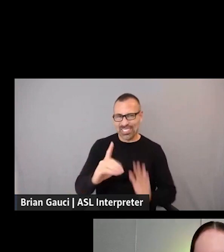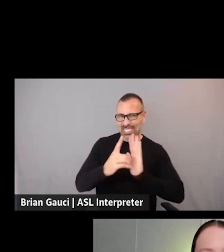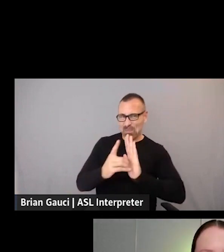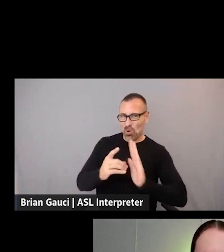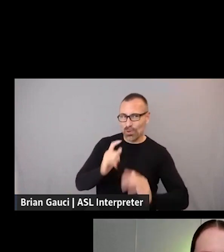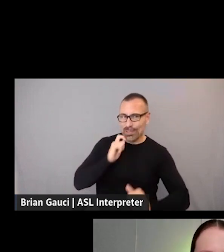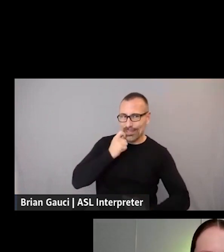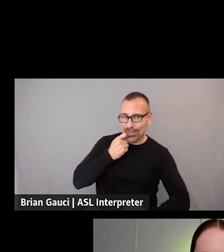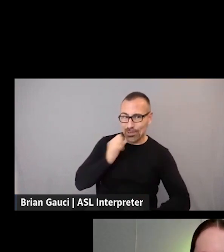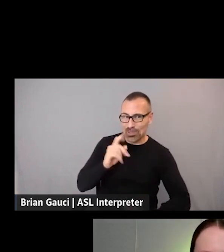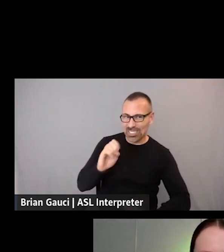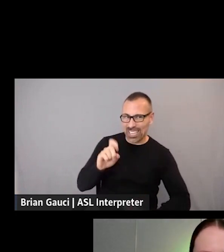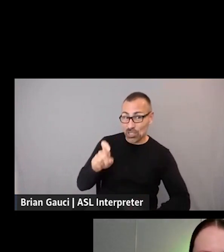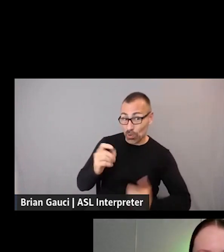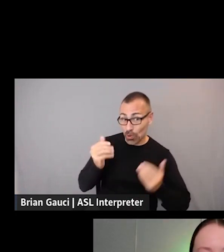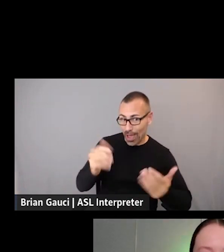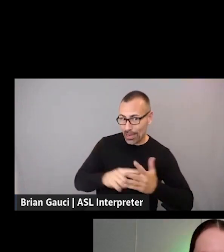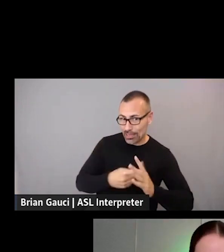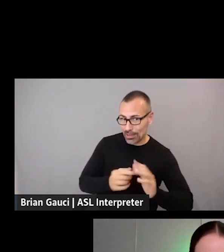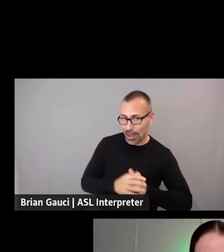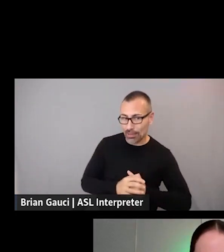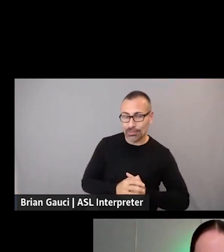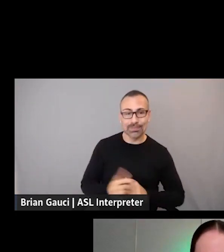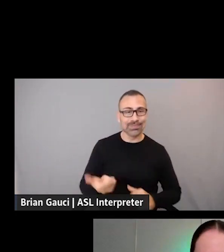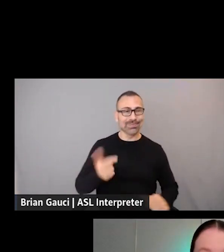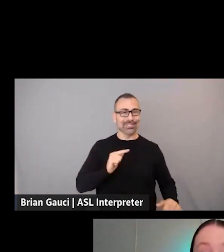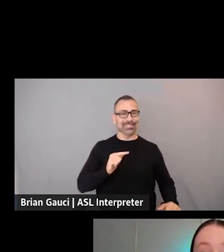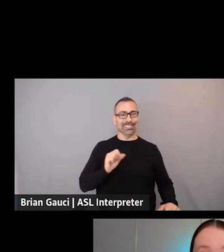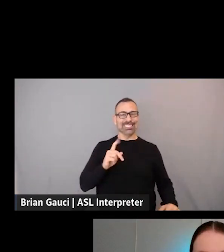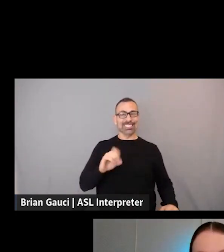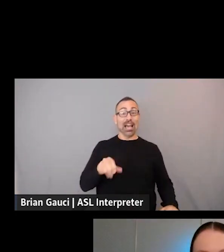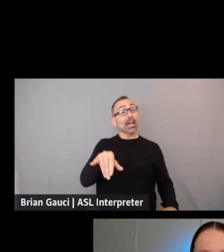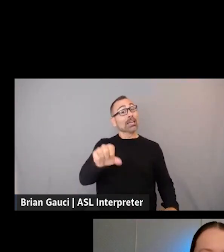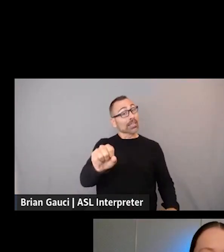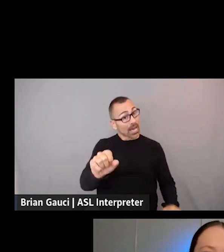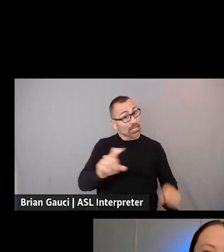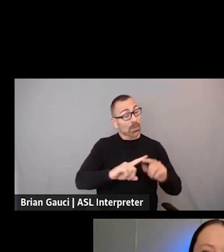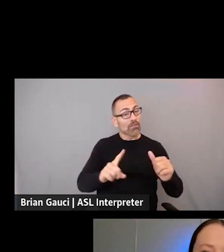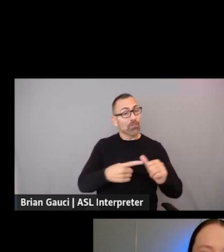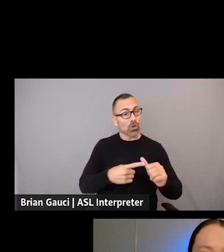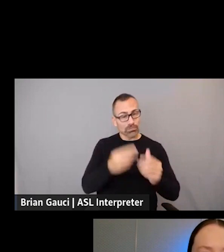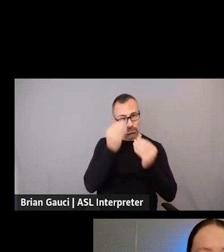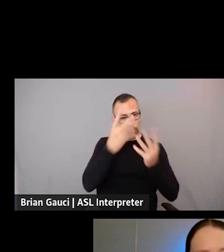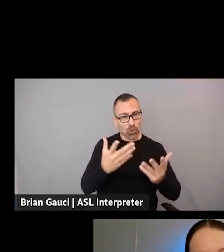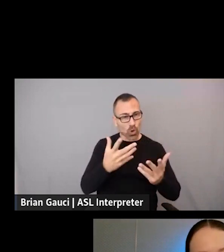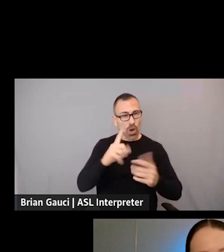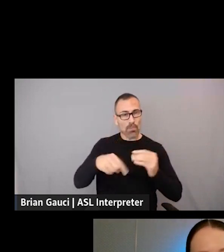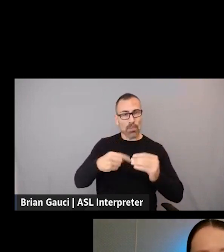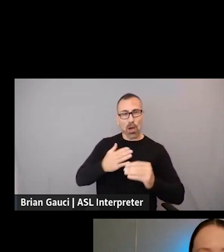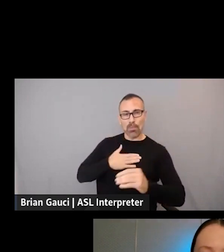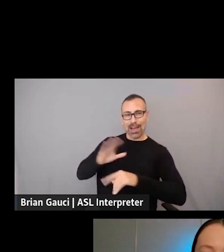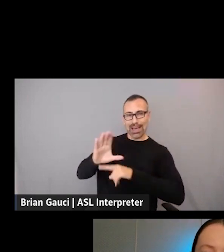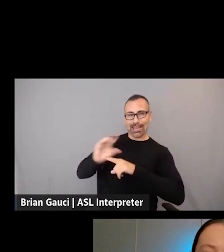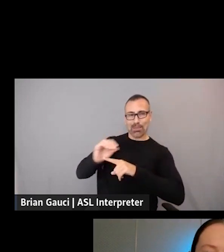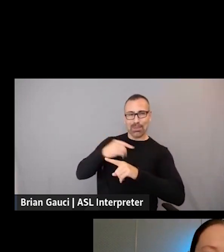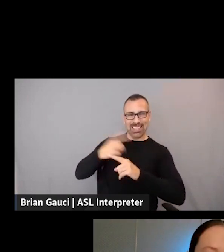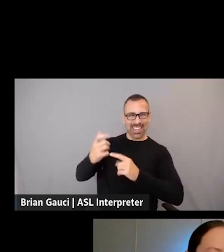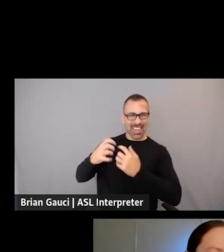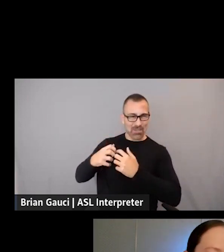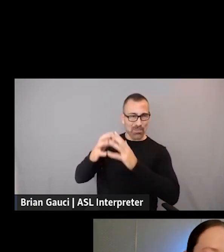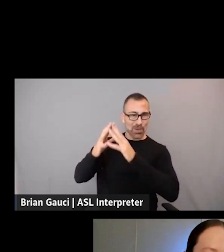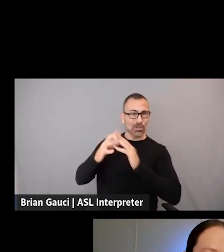Yes, but I have to set the stage with a company that I have built. So you can share my screen whenever you want,